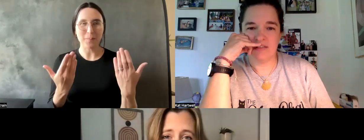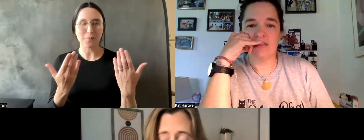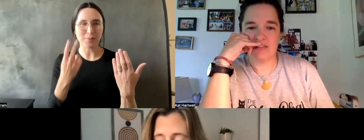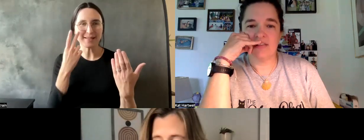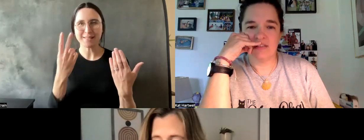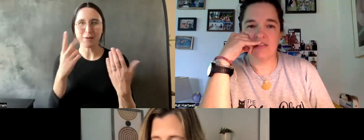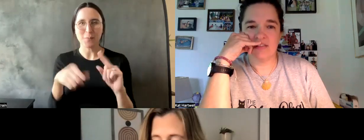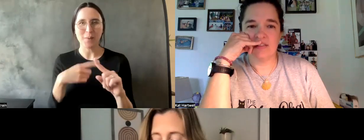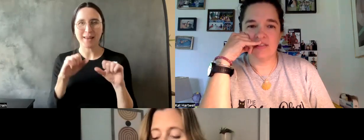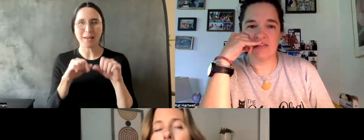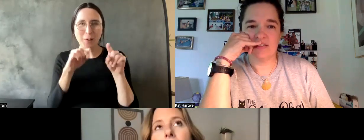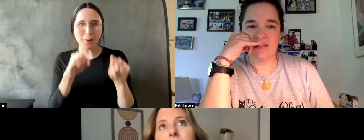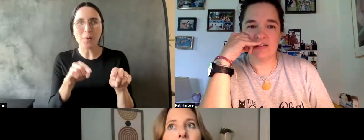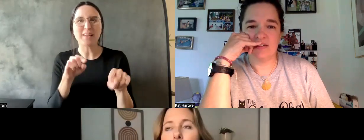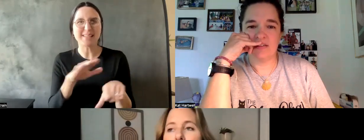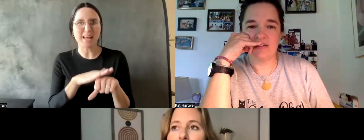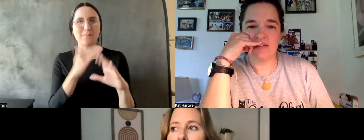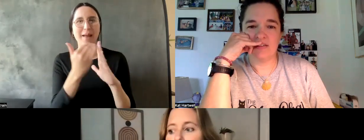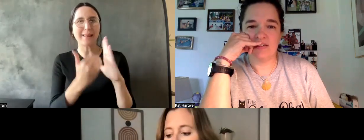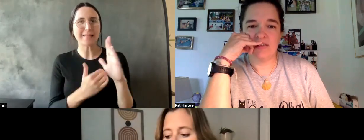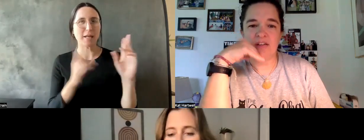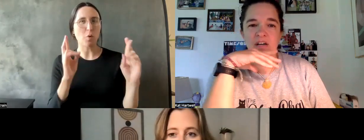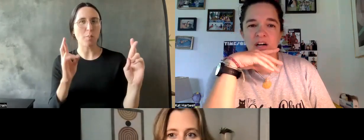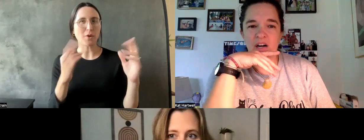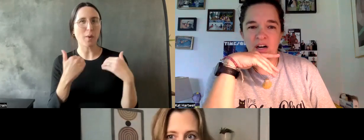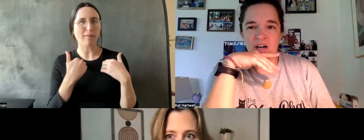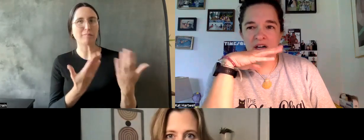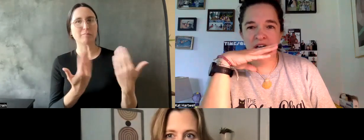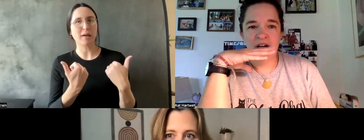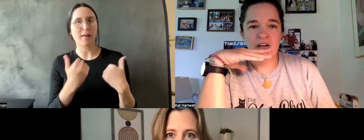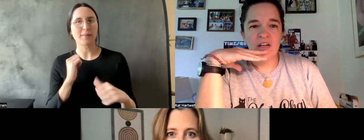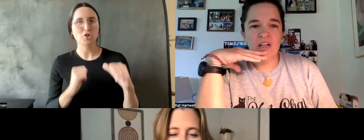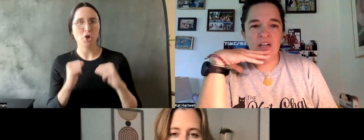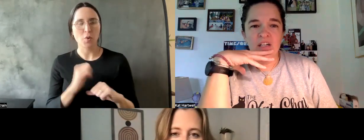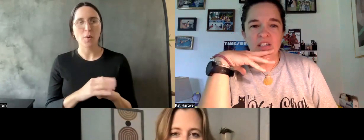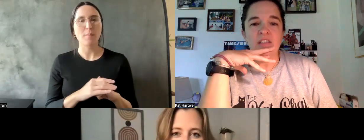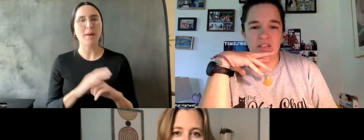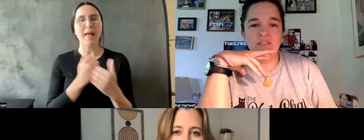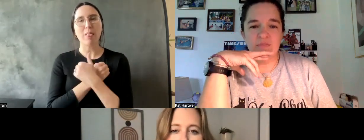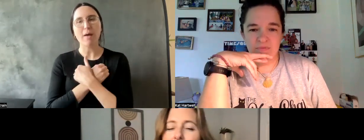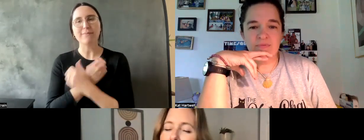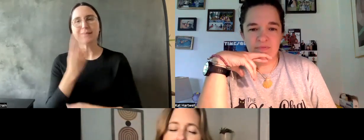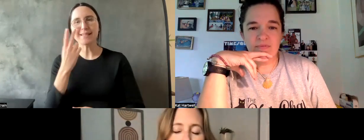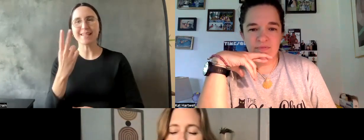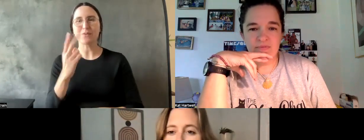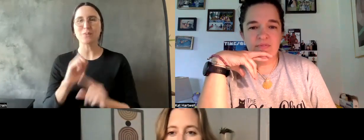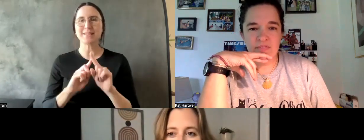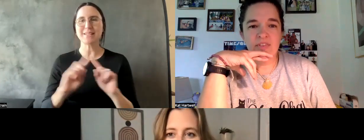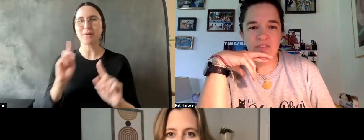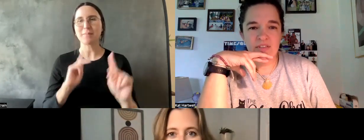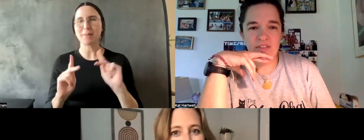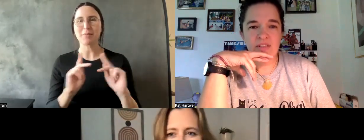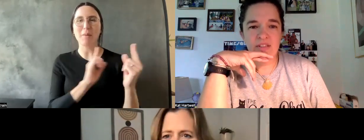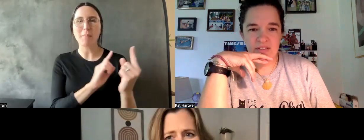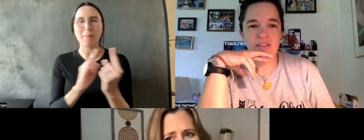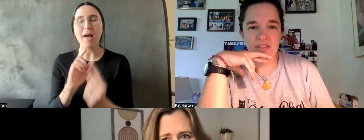So him with like, I mean, I love when they start matching up different people. You know, I love Andrew and Nikki